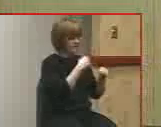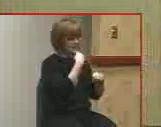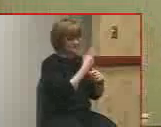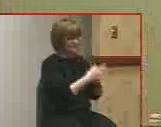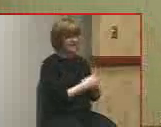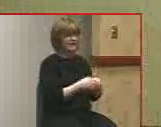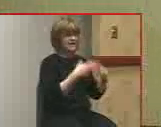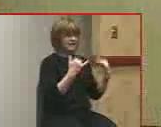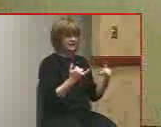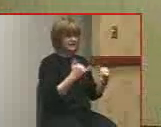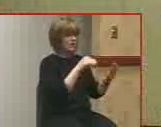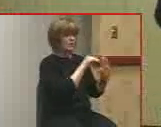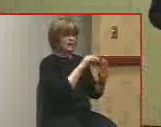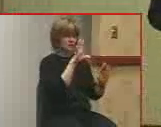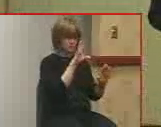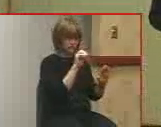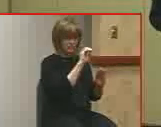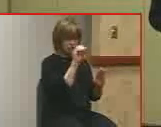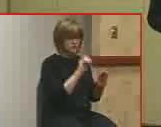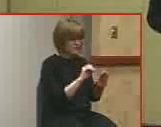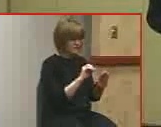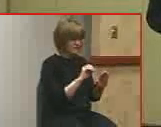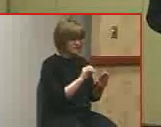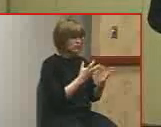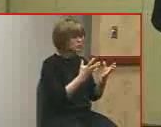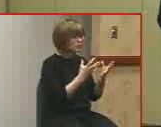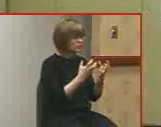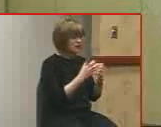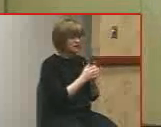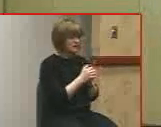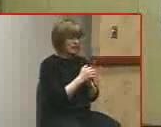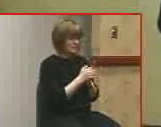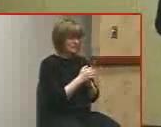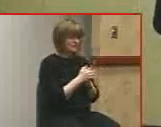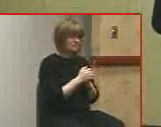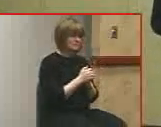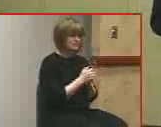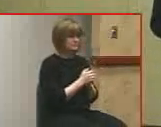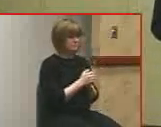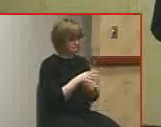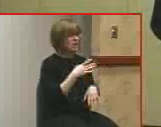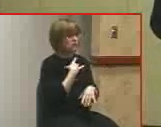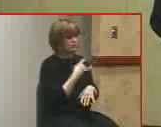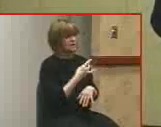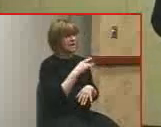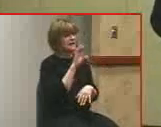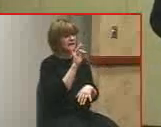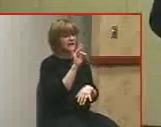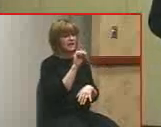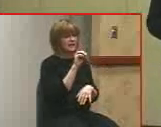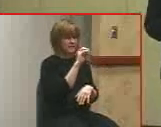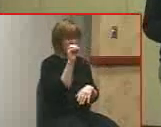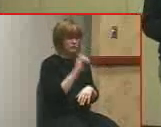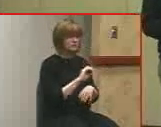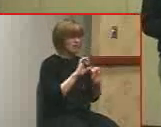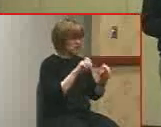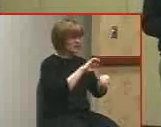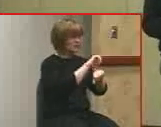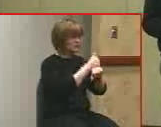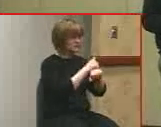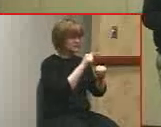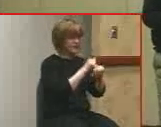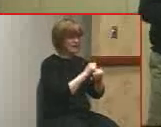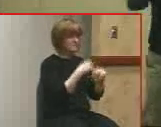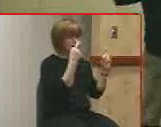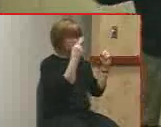at 50%. What do you want? We'd like 80. All right? Then let's set our goal. We're going to meet again in a